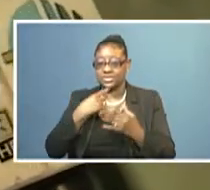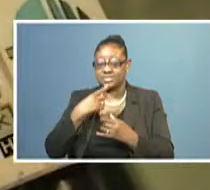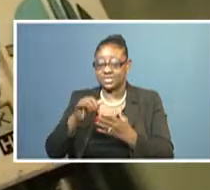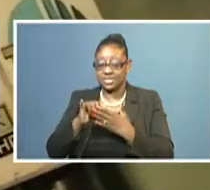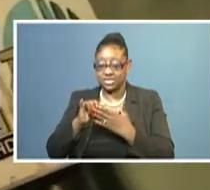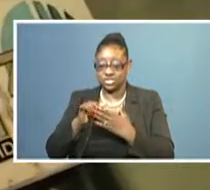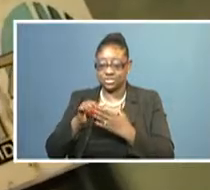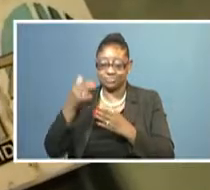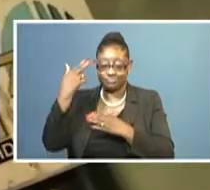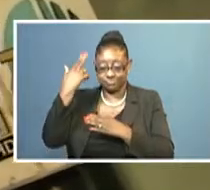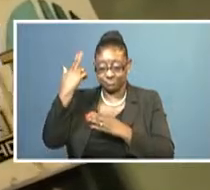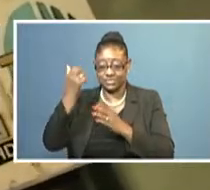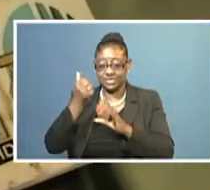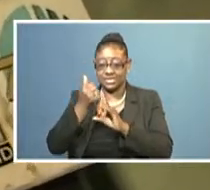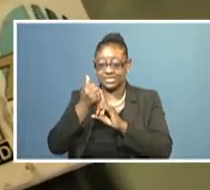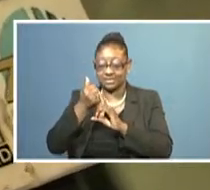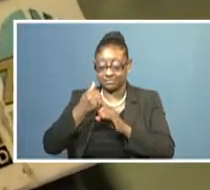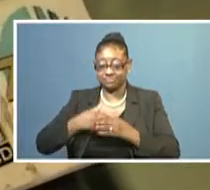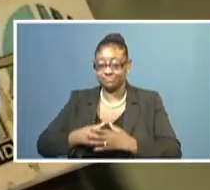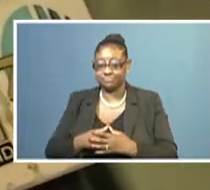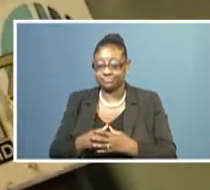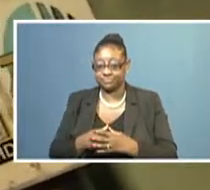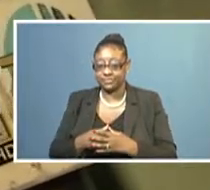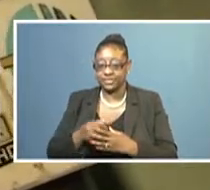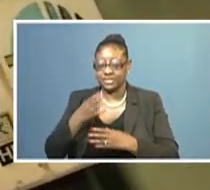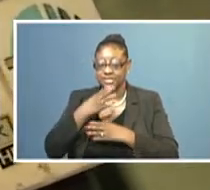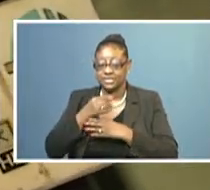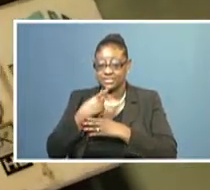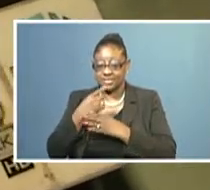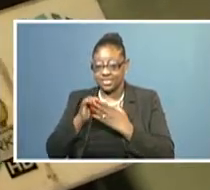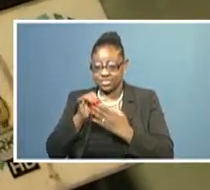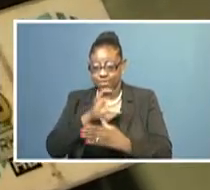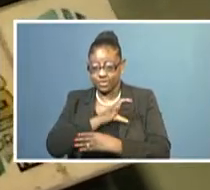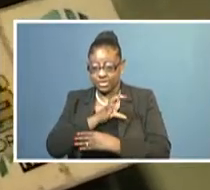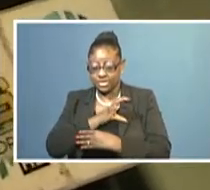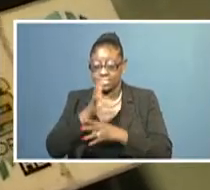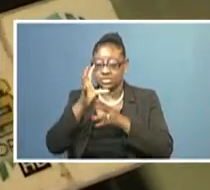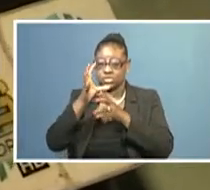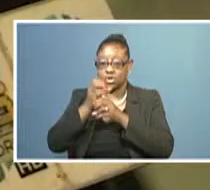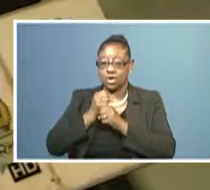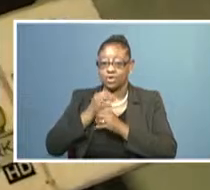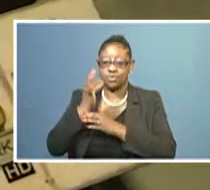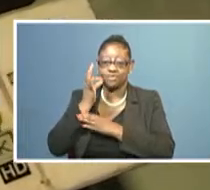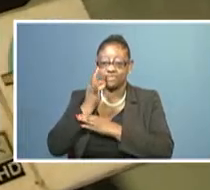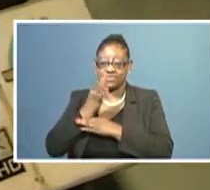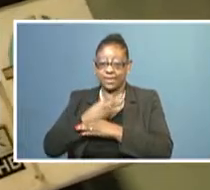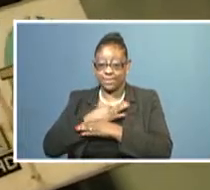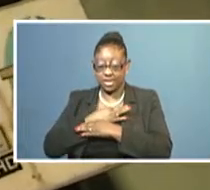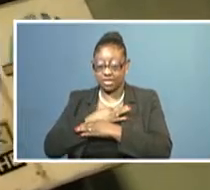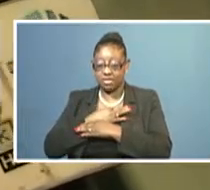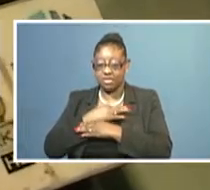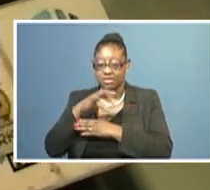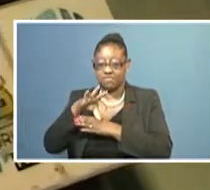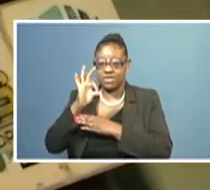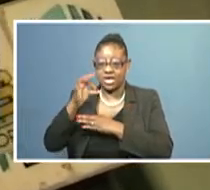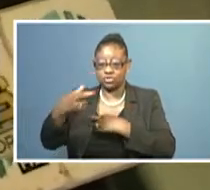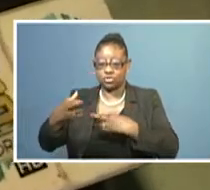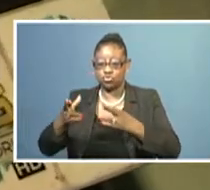after 8 p.m. this evening, police received reports of a female being found in a